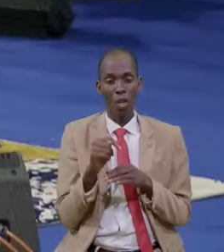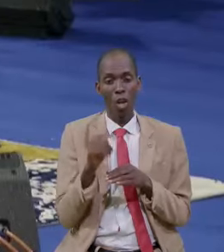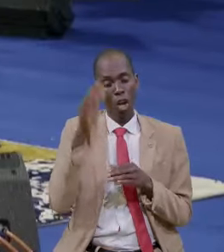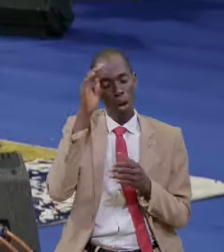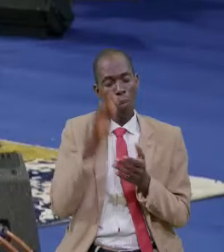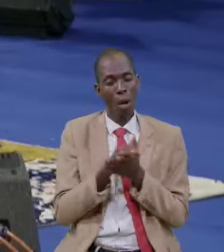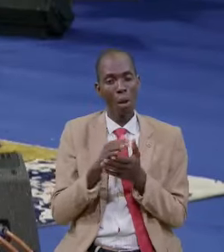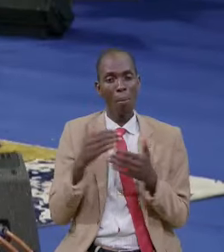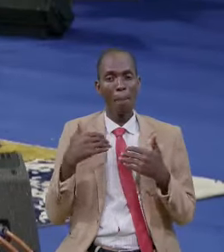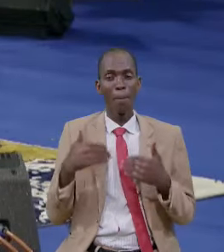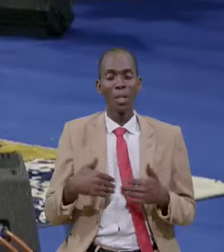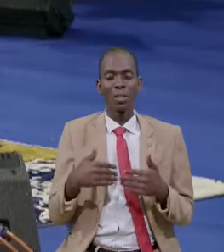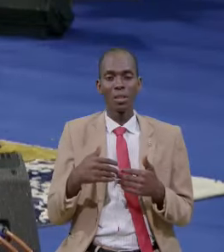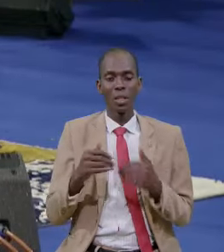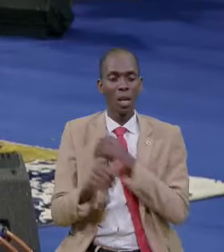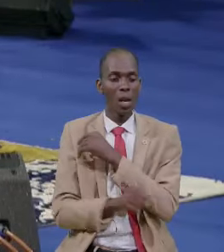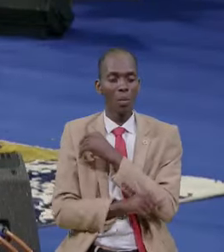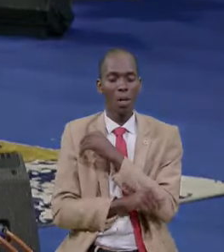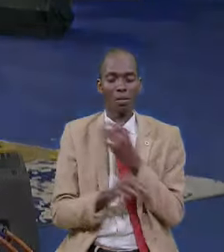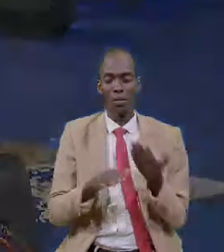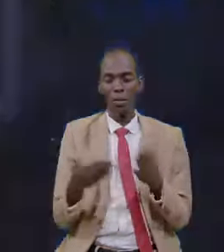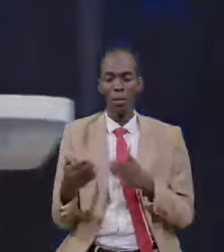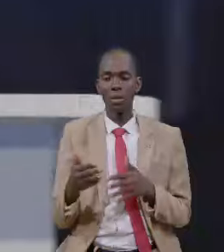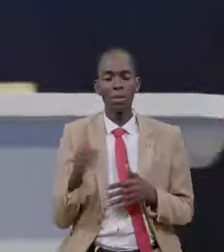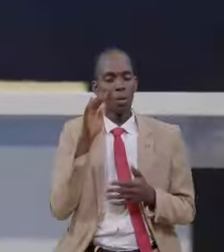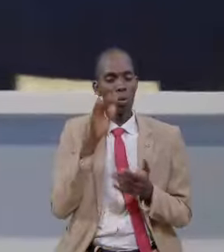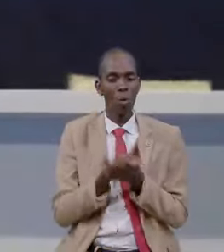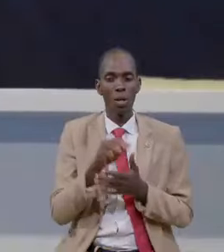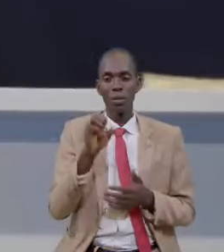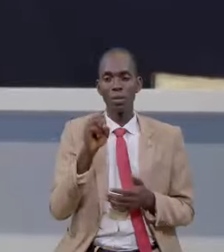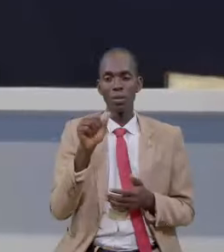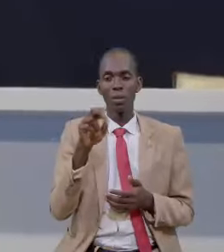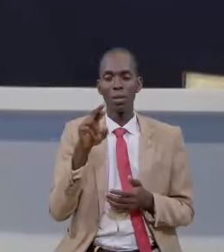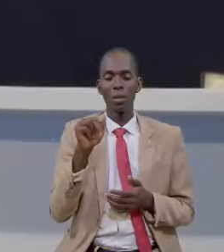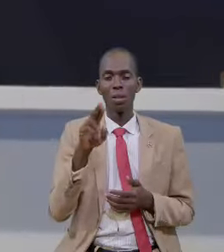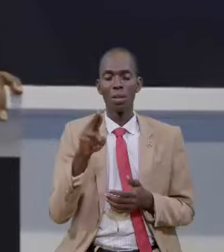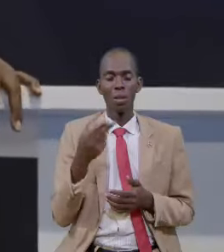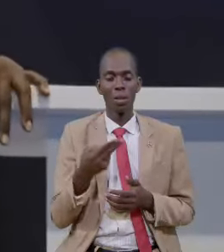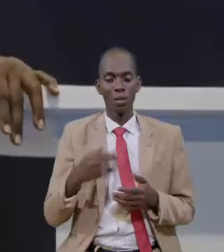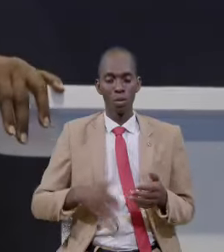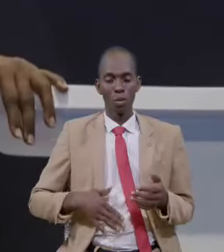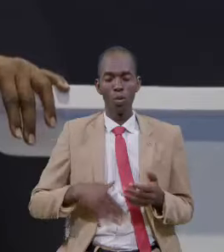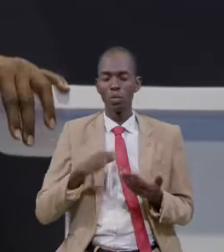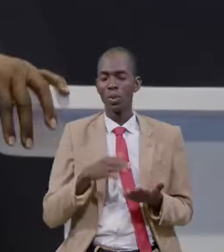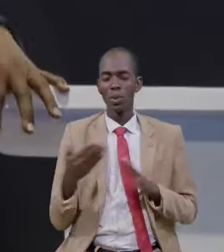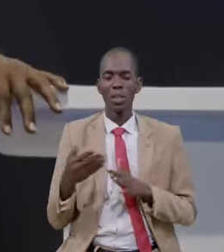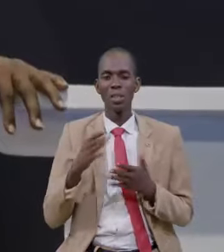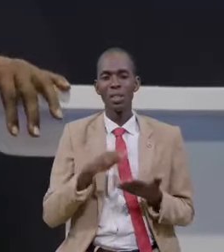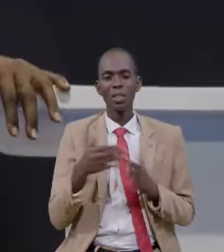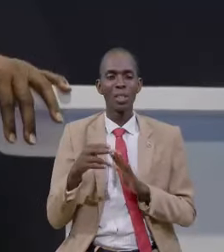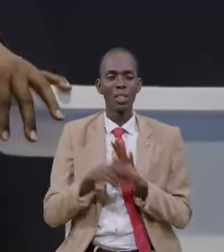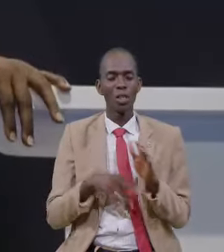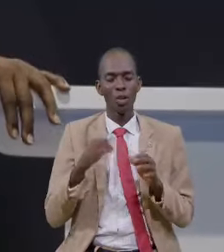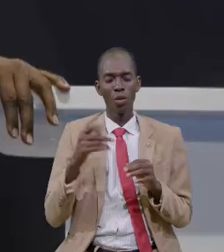Abraham, dead. Sarah's womb, dead. Deadness of the body,